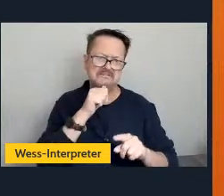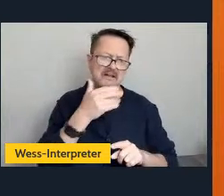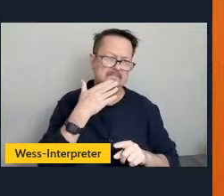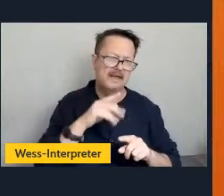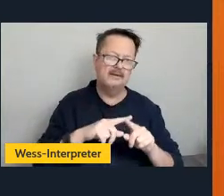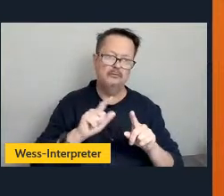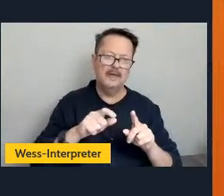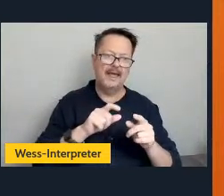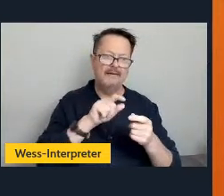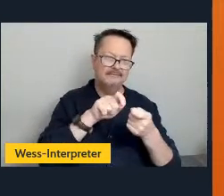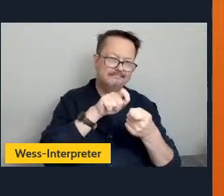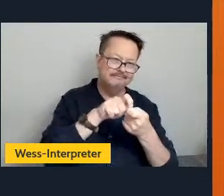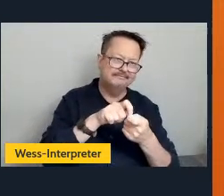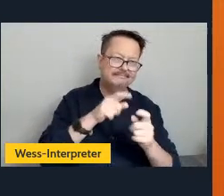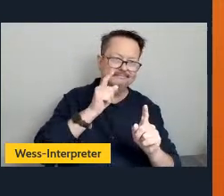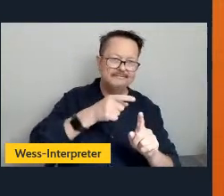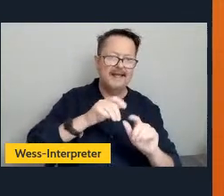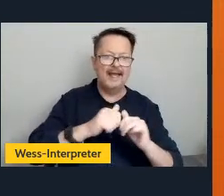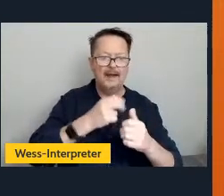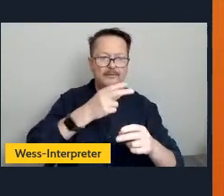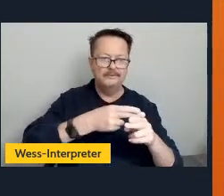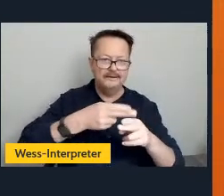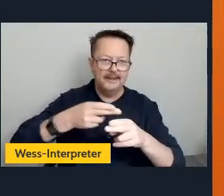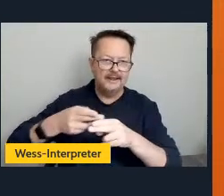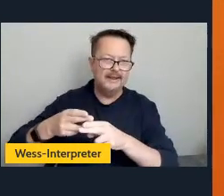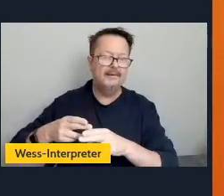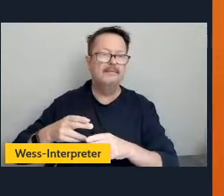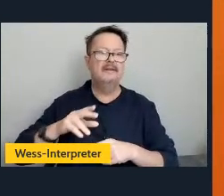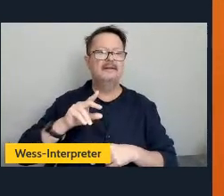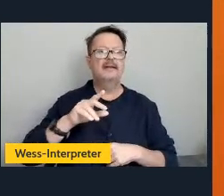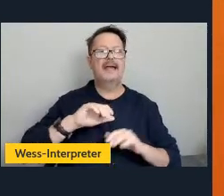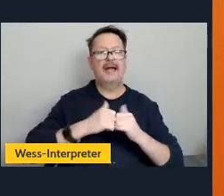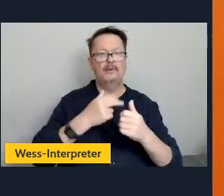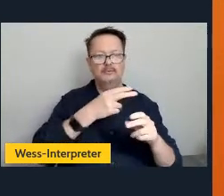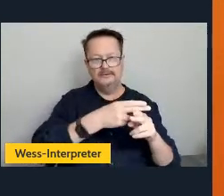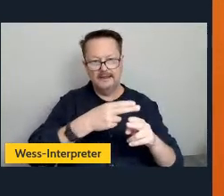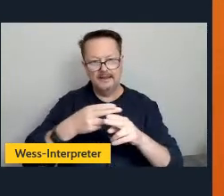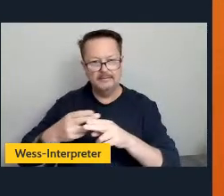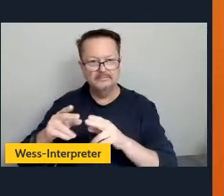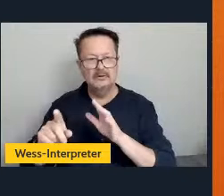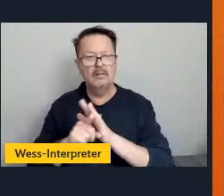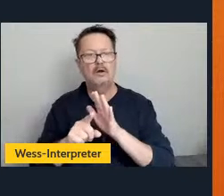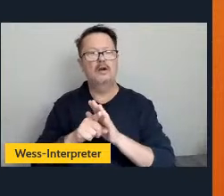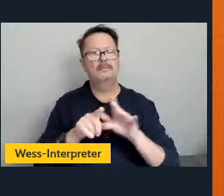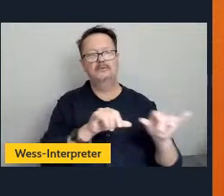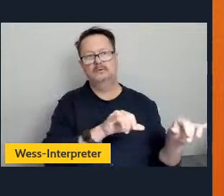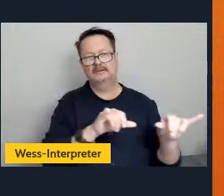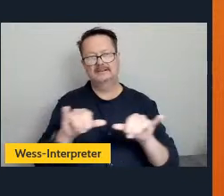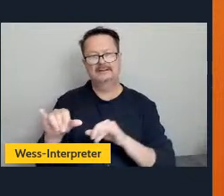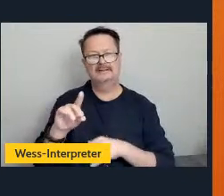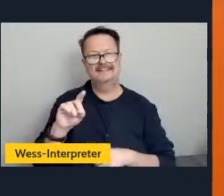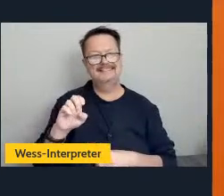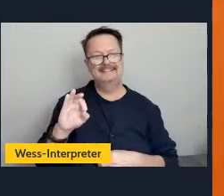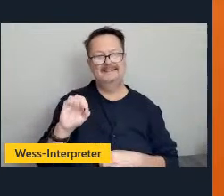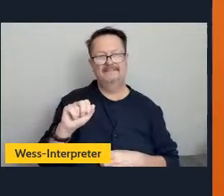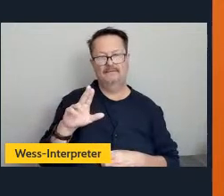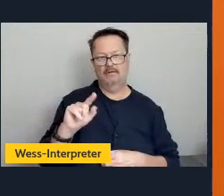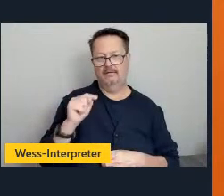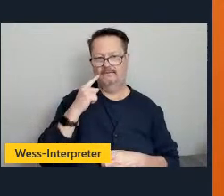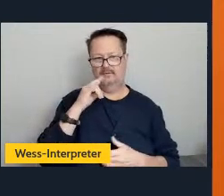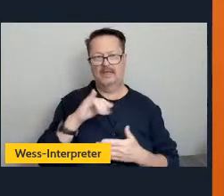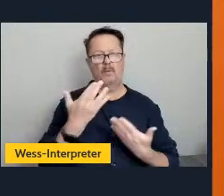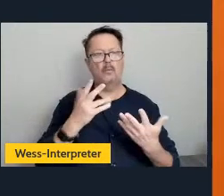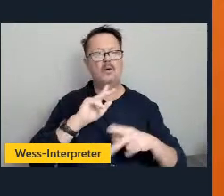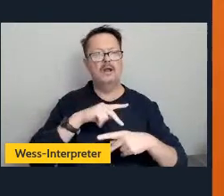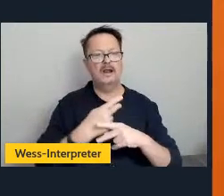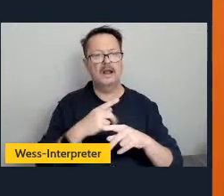specify defaults, like how to name your dashboards, how to name your alarms, and that's pretty much it, and what kind of dashboards you want to